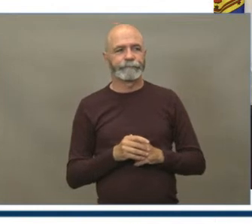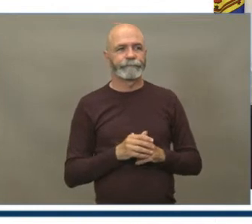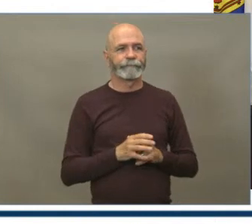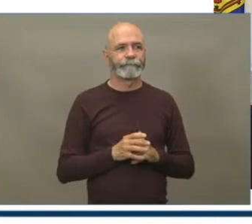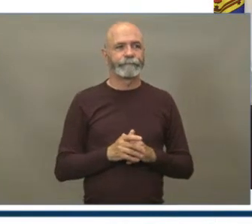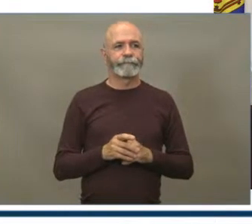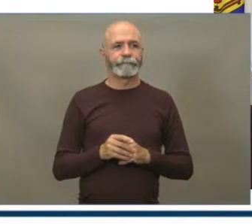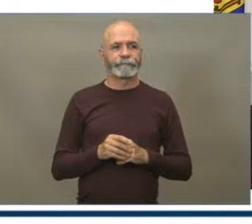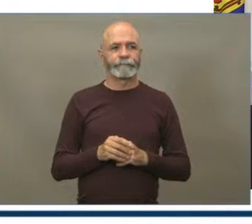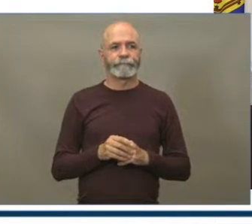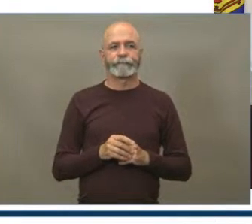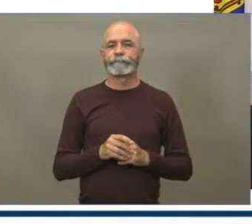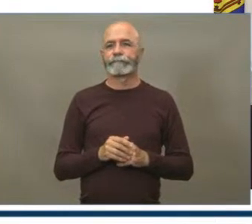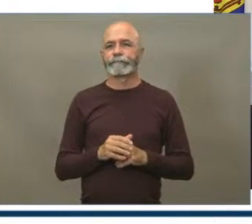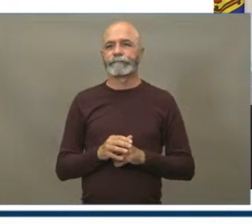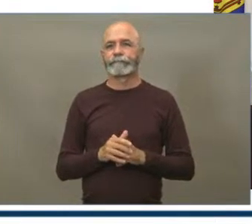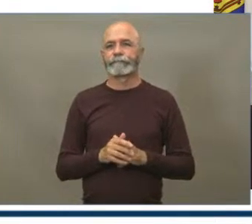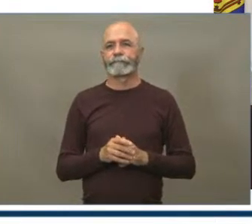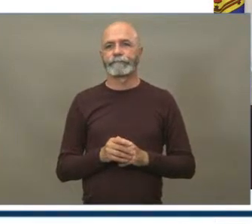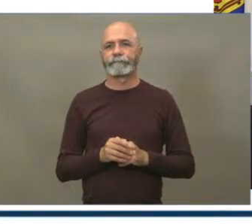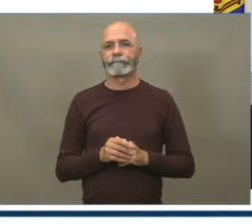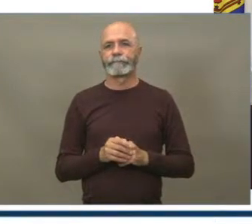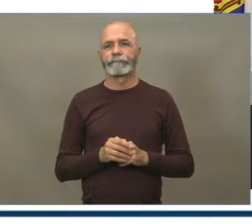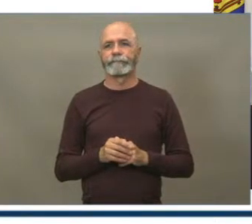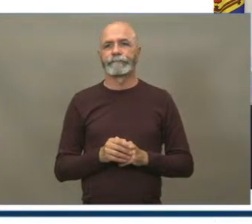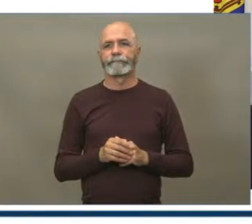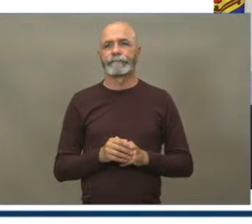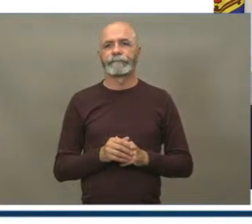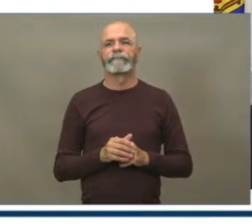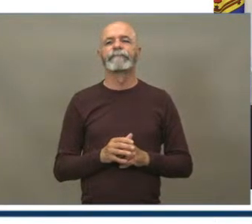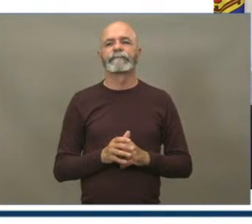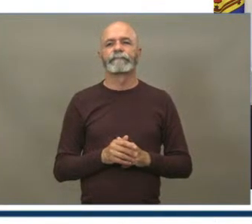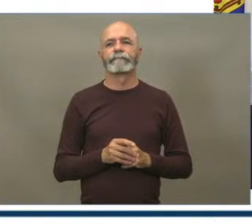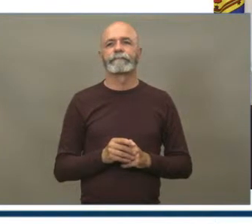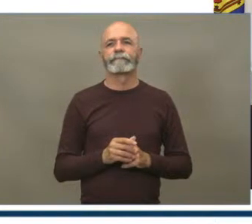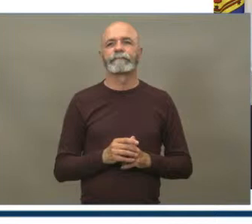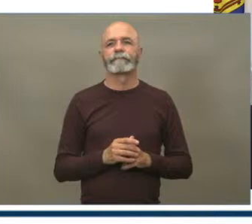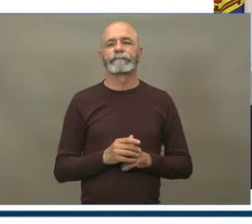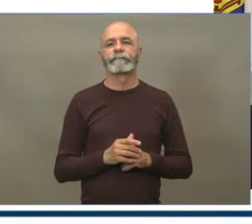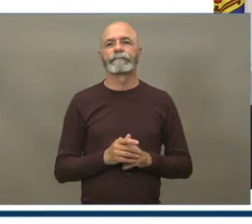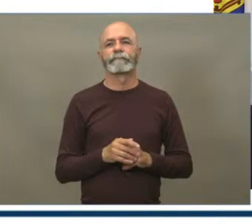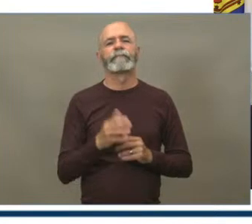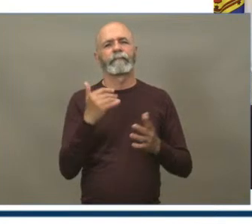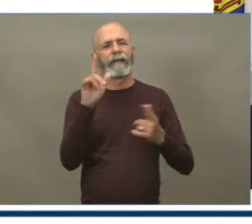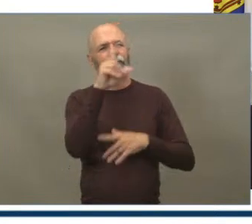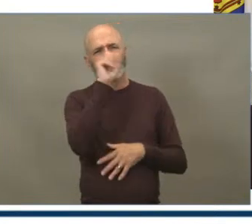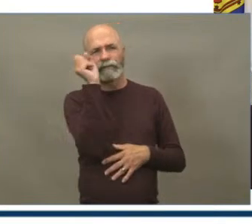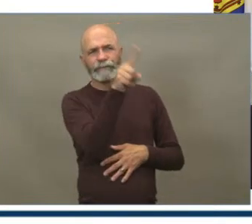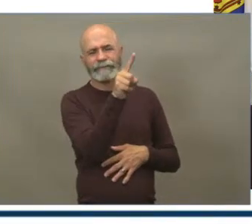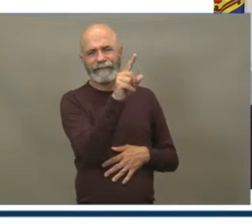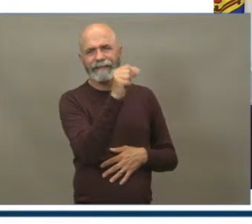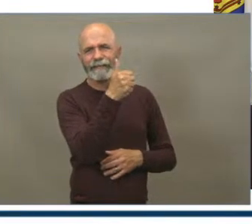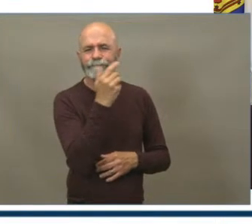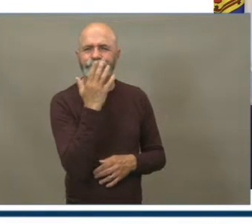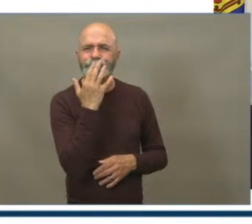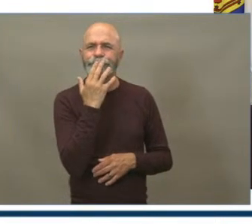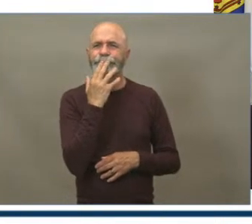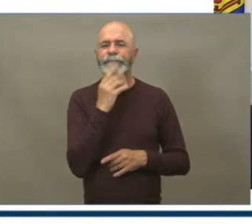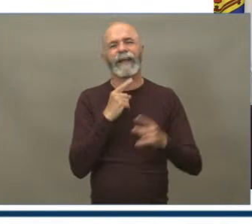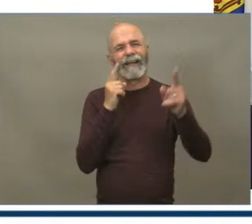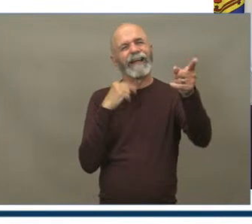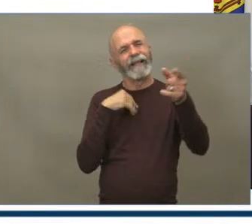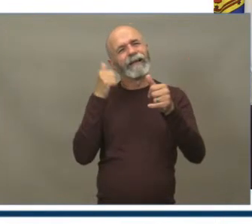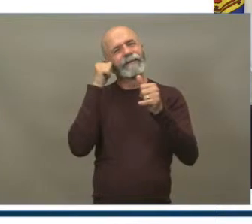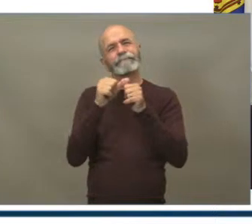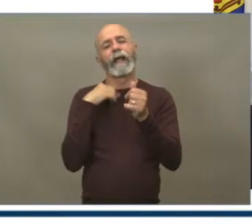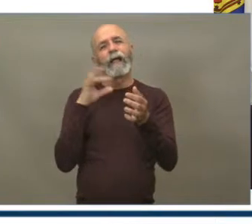Hi, good afternoon. Dr. Strang, recognizing that there's been privacy issues and you couldn't give these sort of